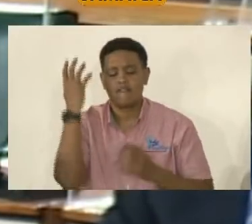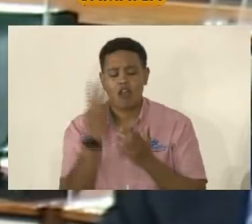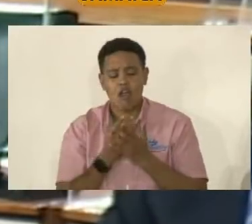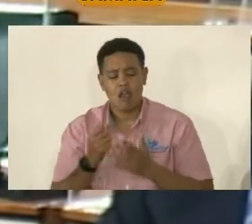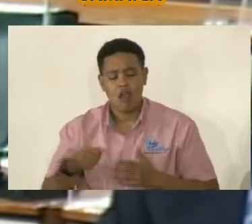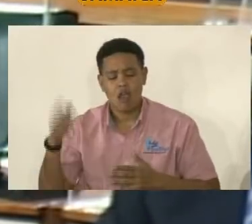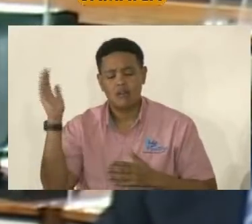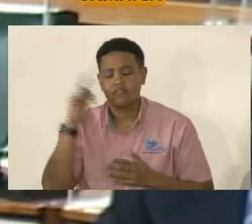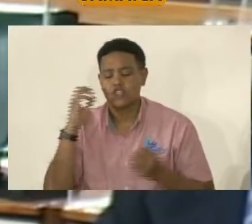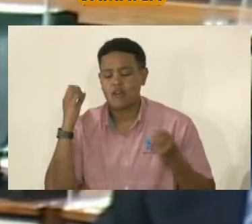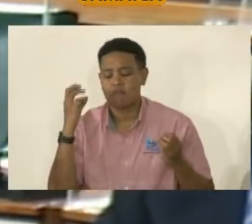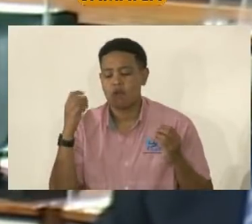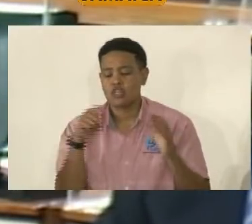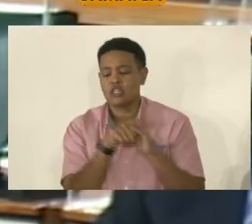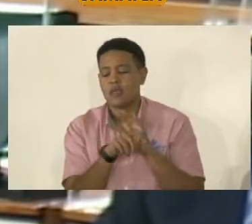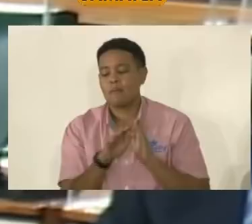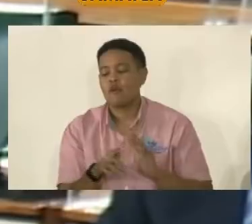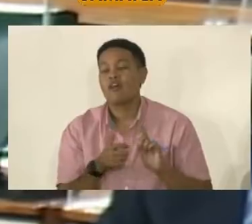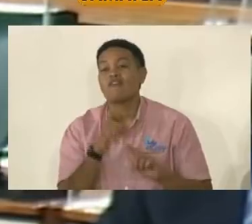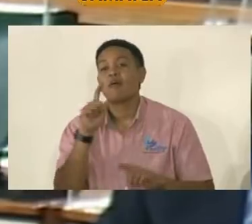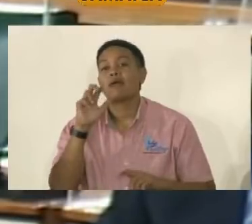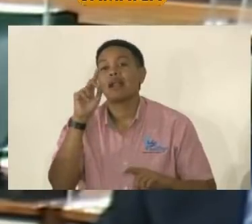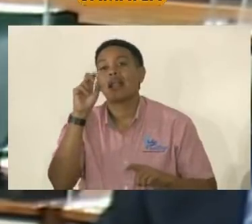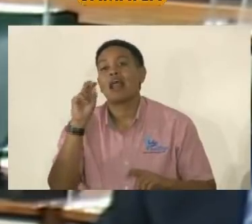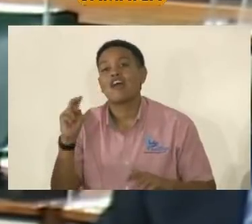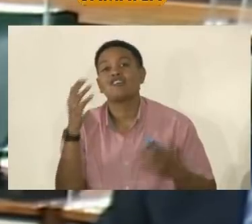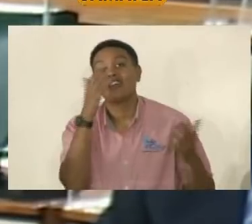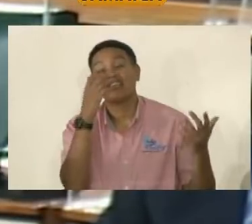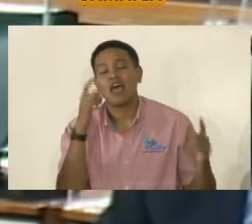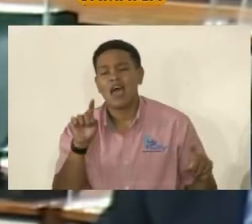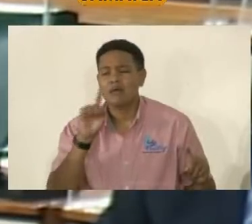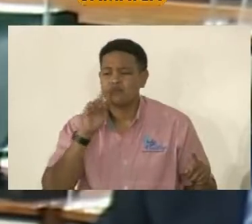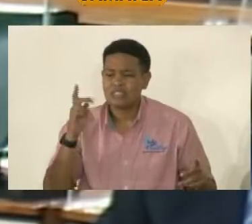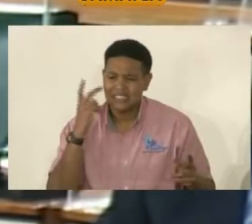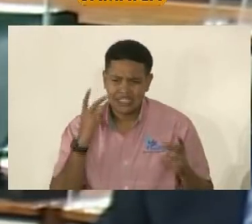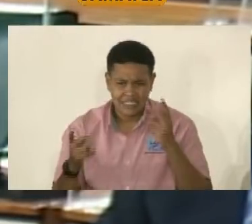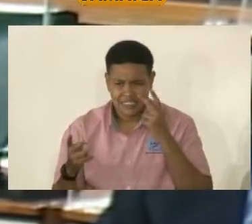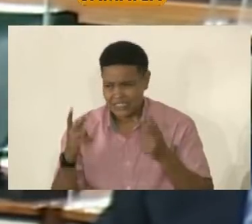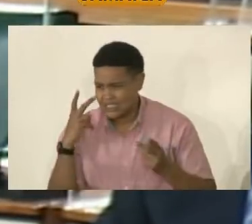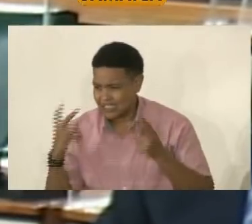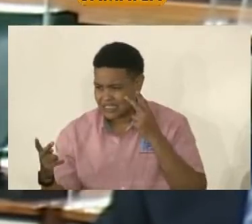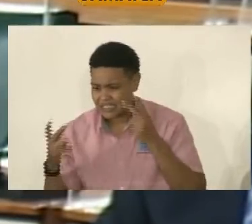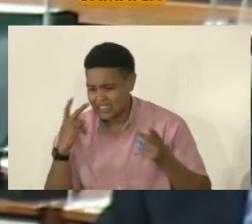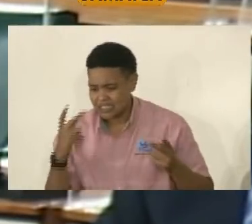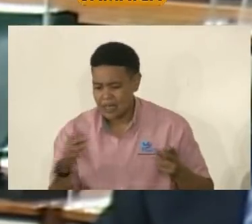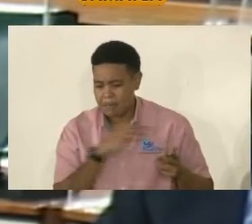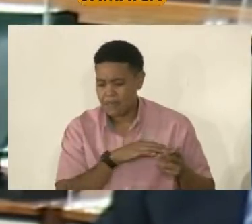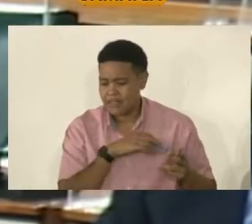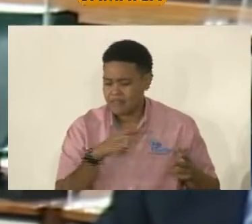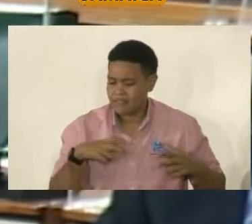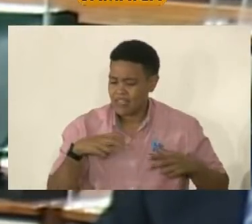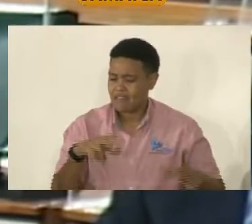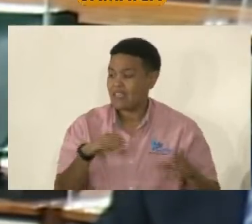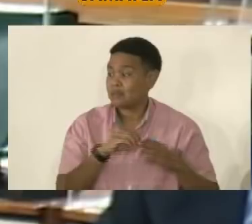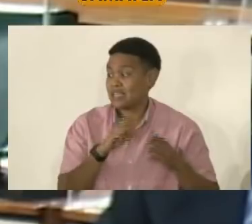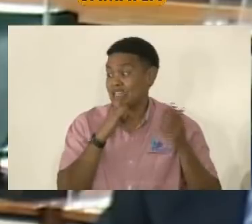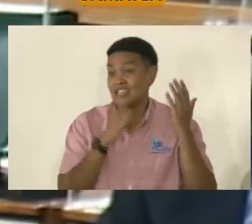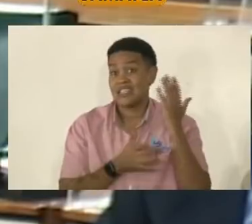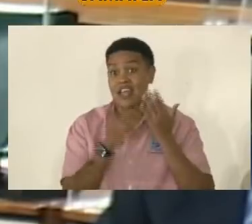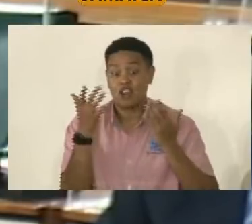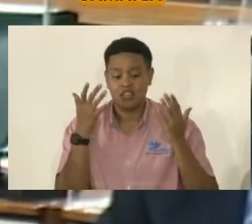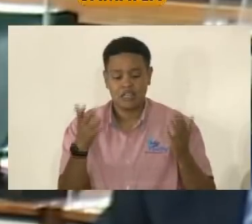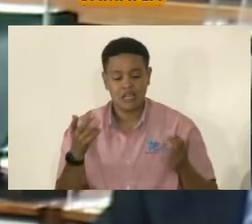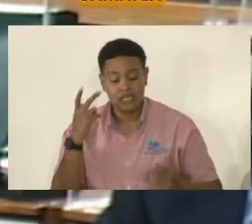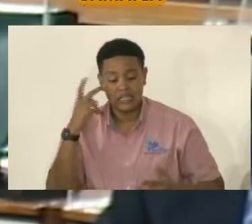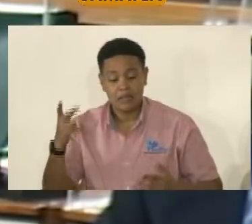a multi-murderer from Clarendon, Mr. President. You're seeing the benefits of the investment in the technology. You're seeing